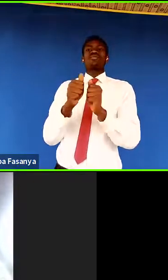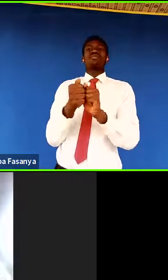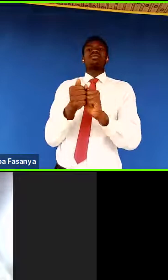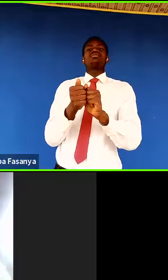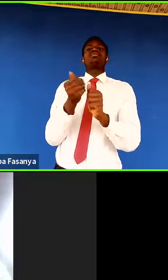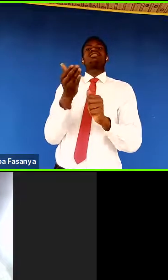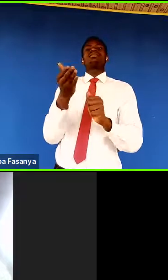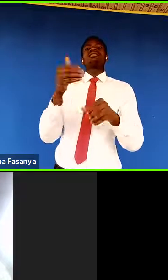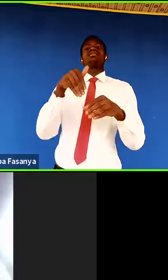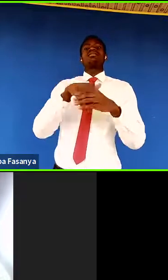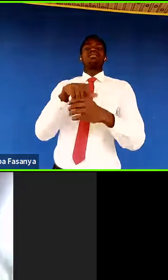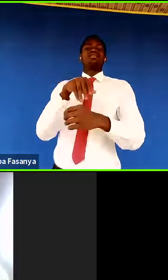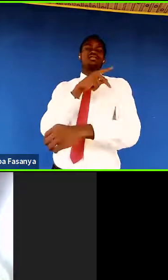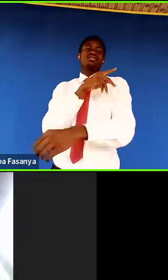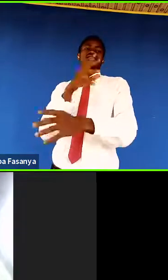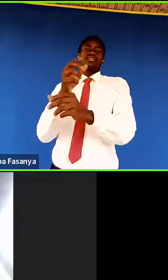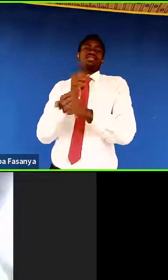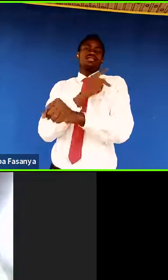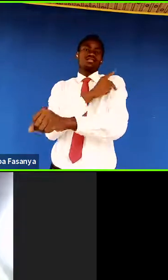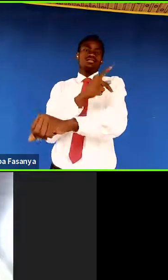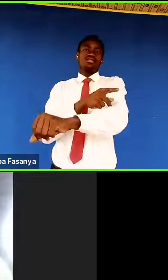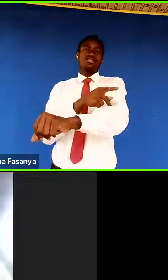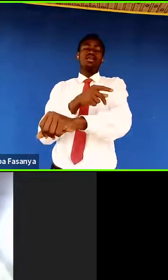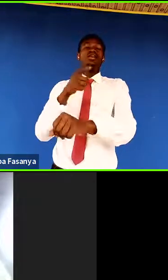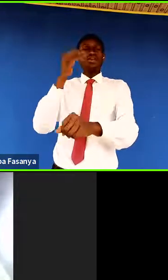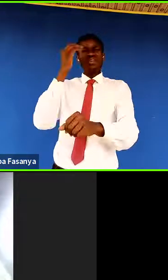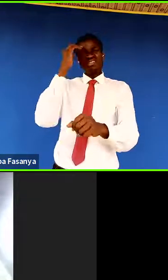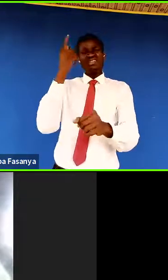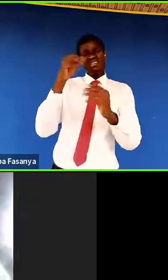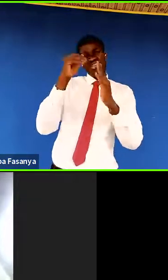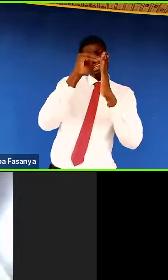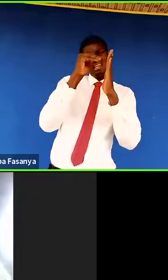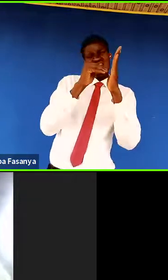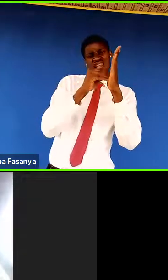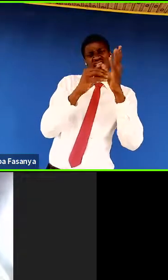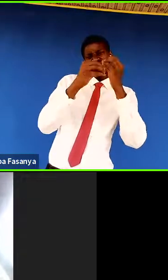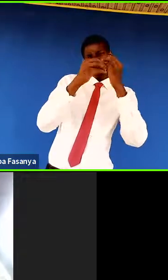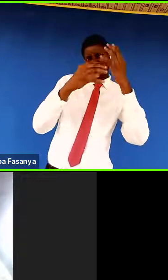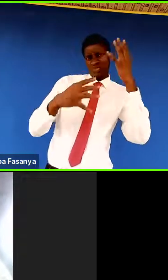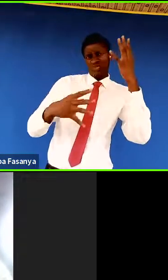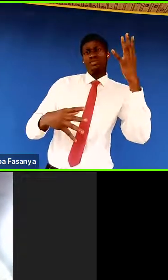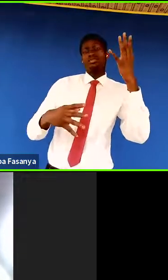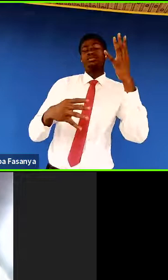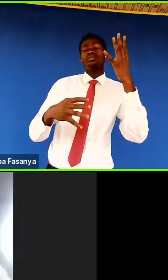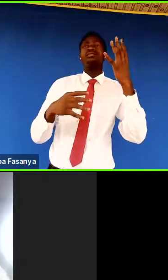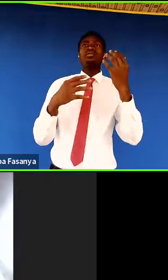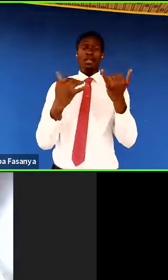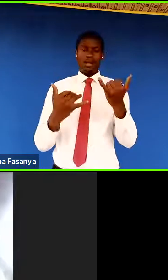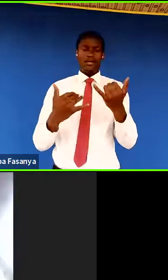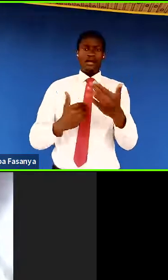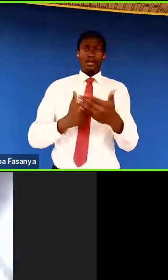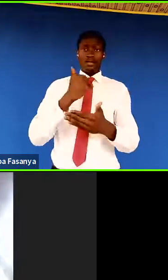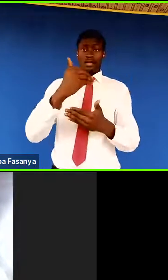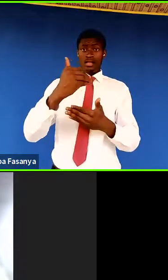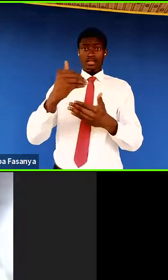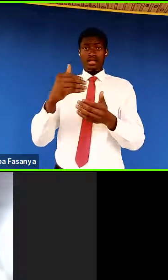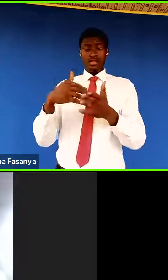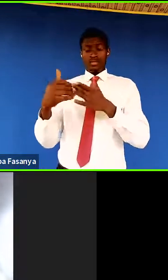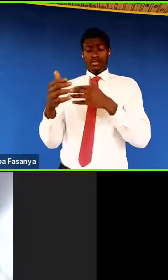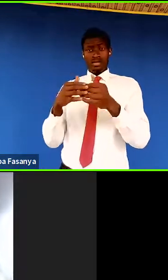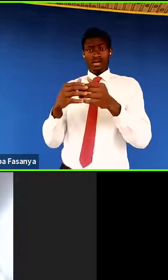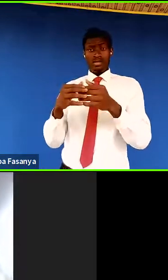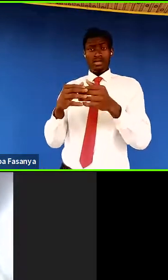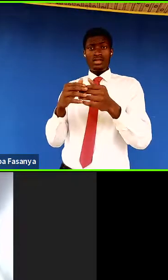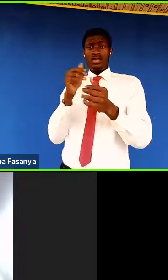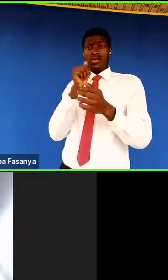these are some of the, the list is ended. So let's endless rather. So let me go to the female. Now for the female, we've talked about it.